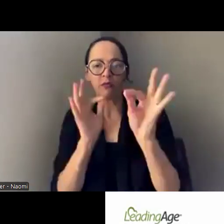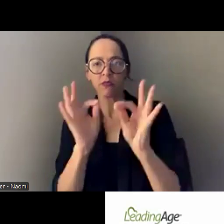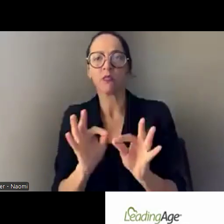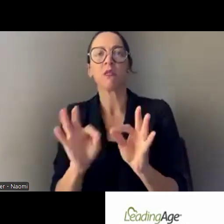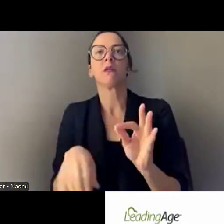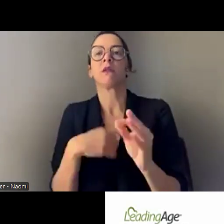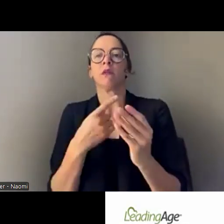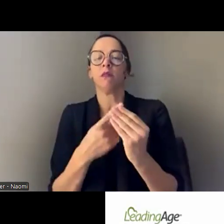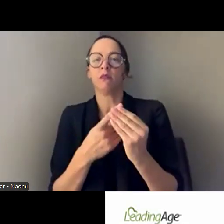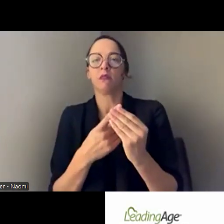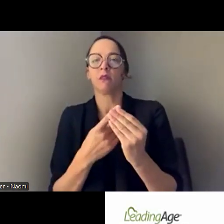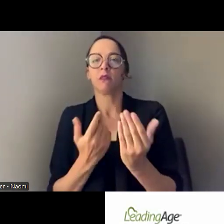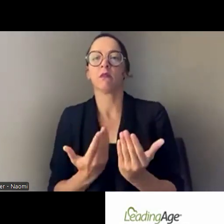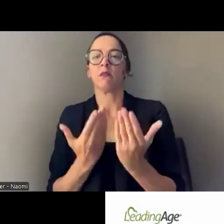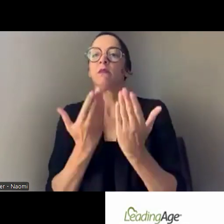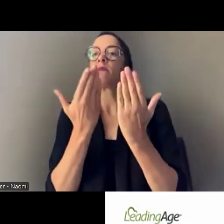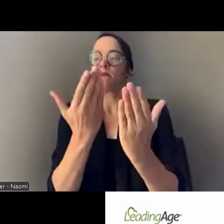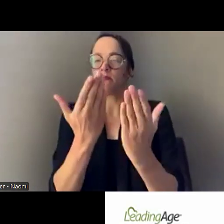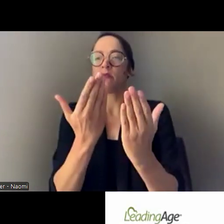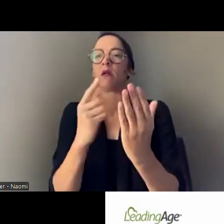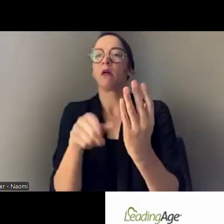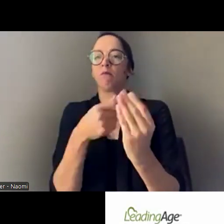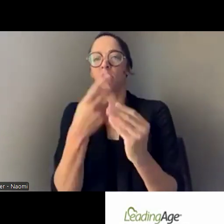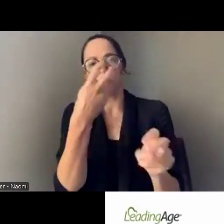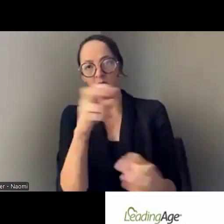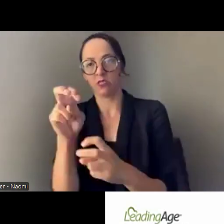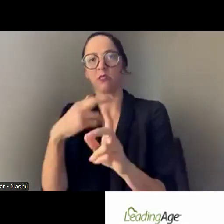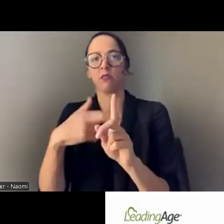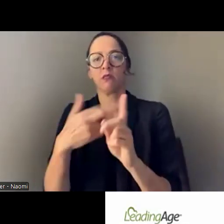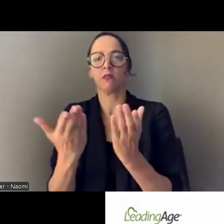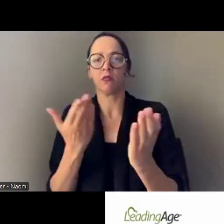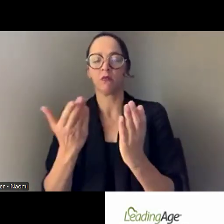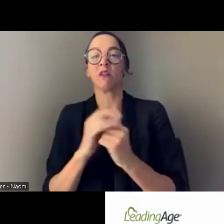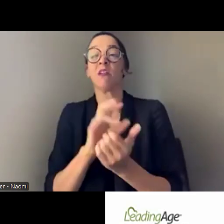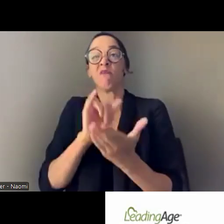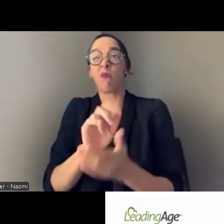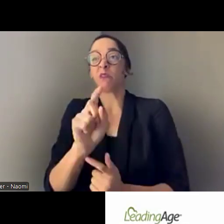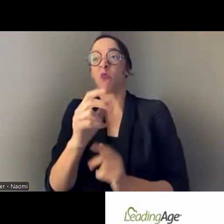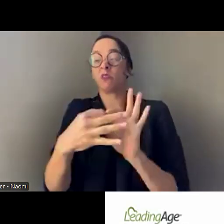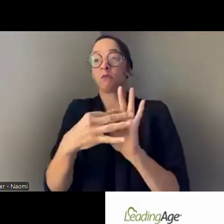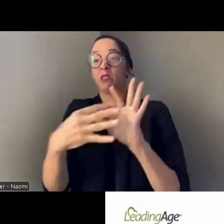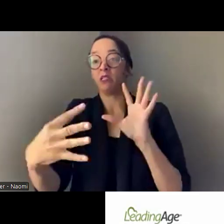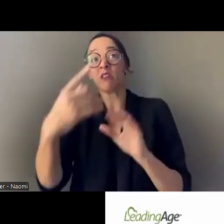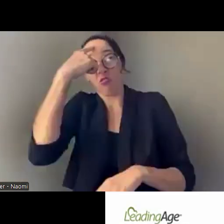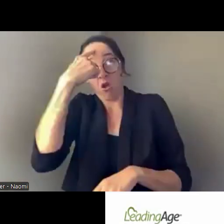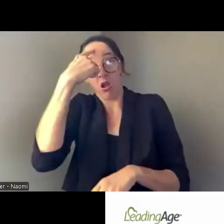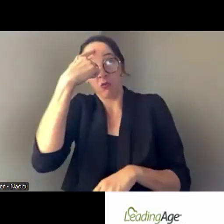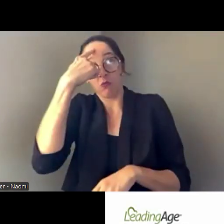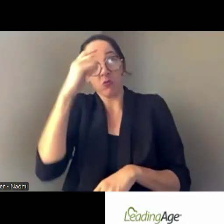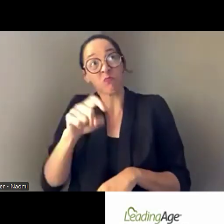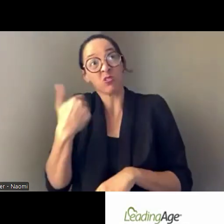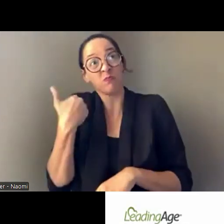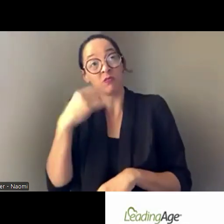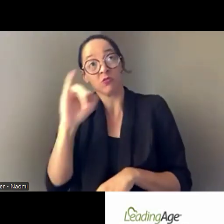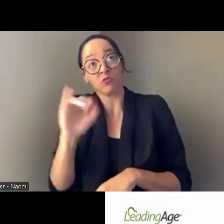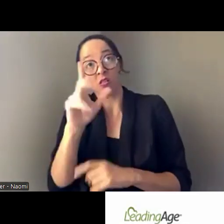regarding implementing the transitional rent services. That was actually supposed to be released, or they thought, in July, but like we all know